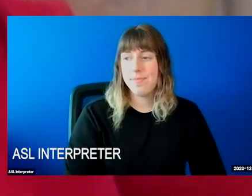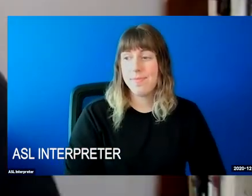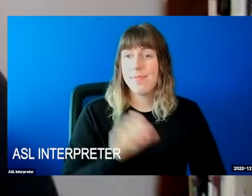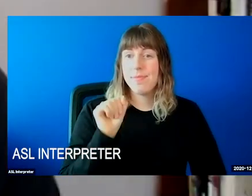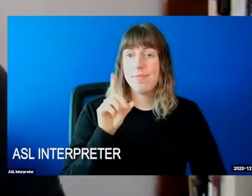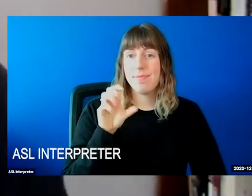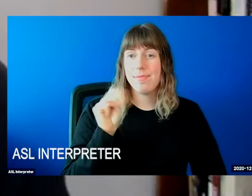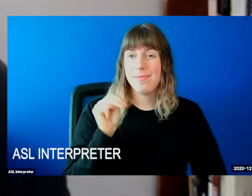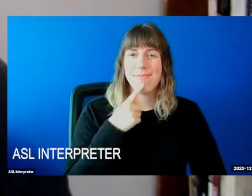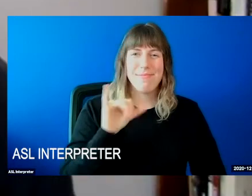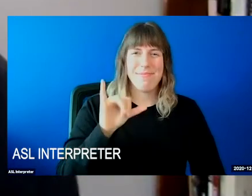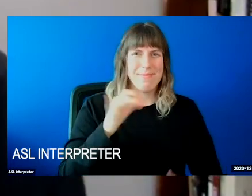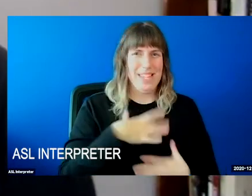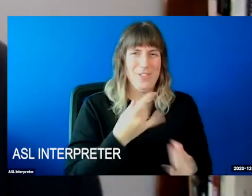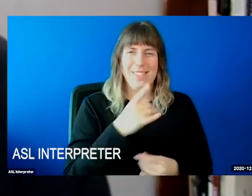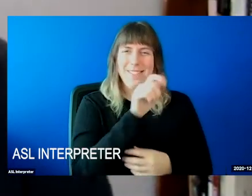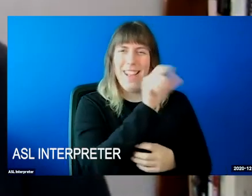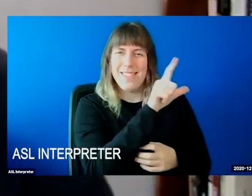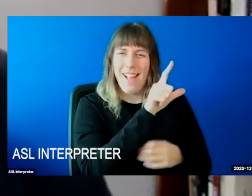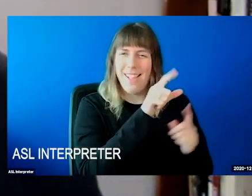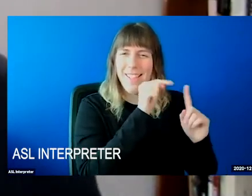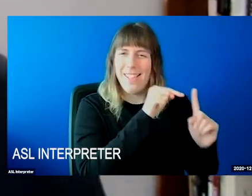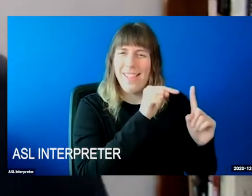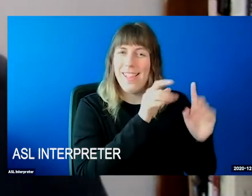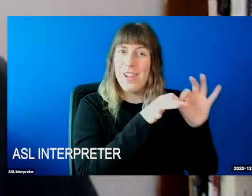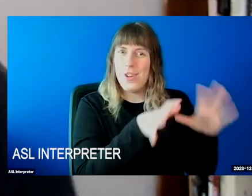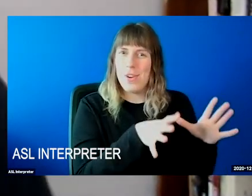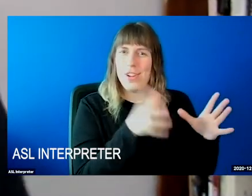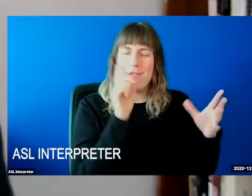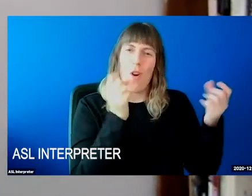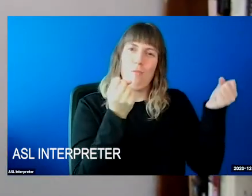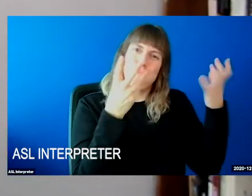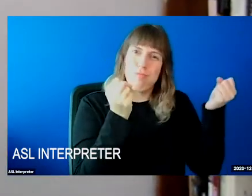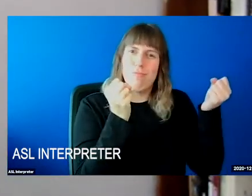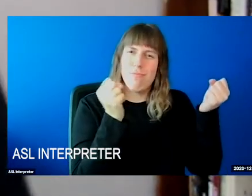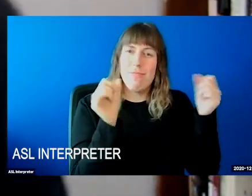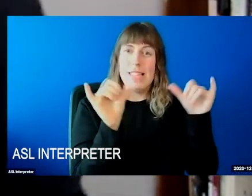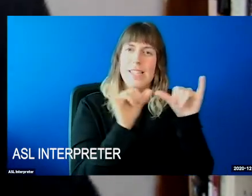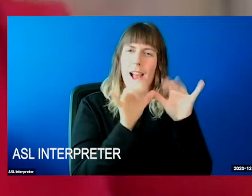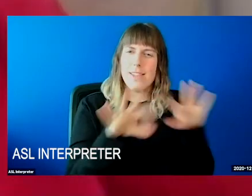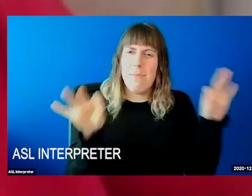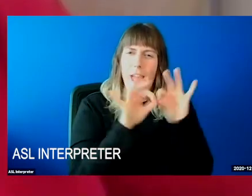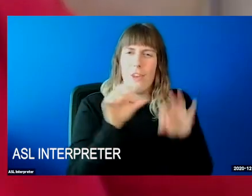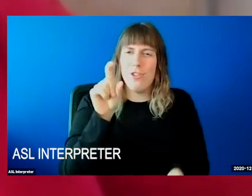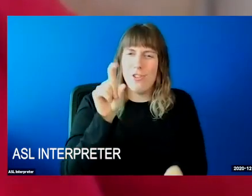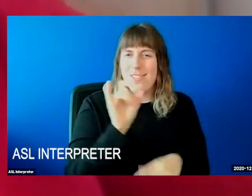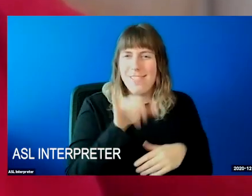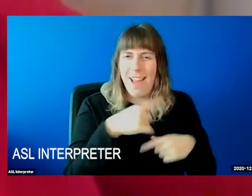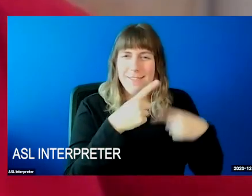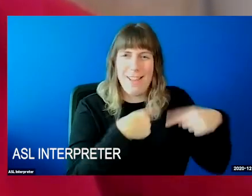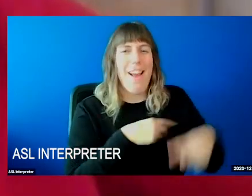I've always been amused when ASL facilitators, interpreters does size matter? Seen it